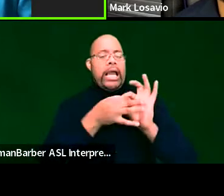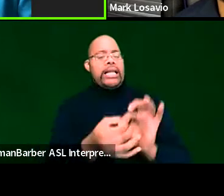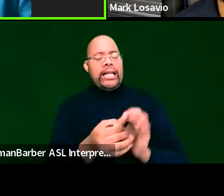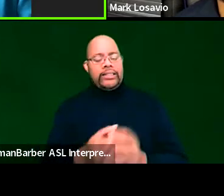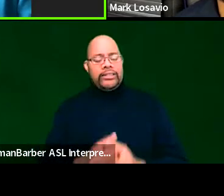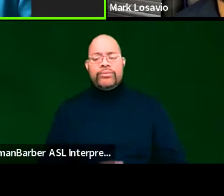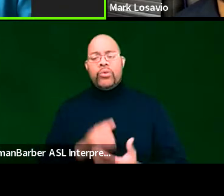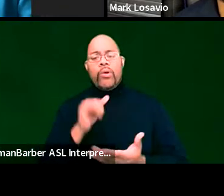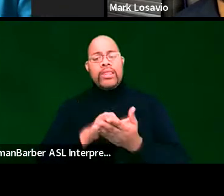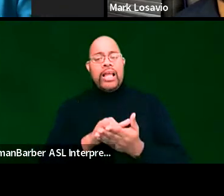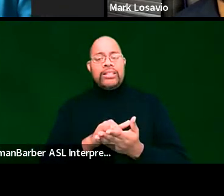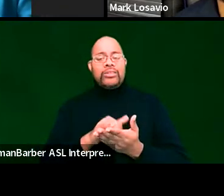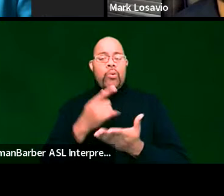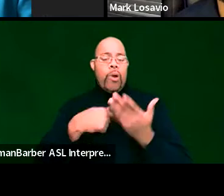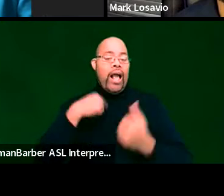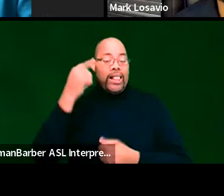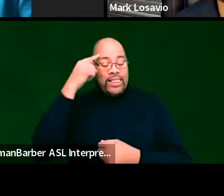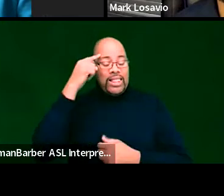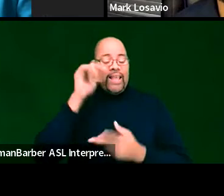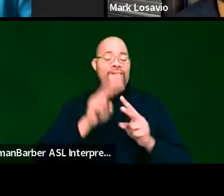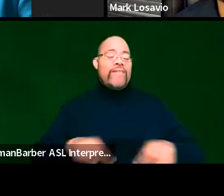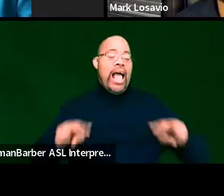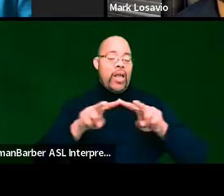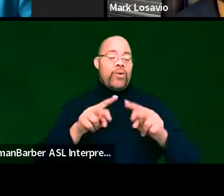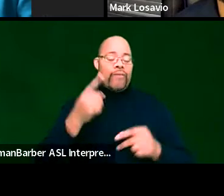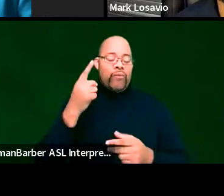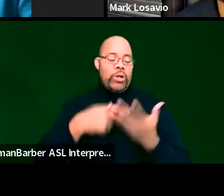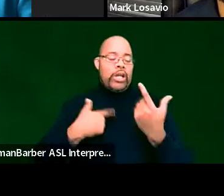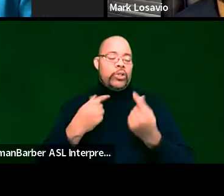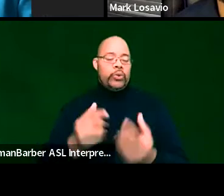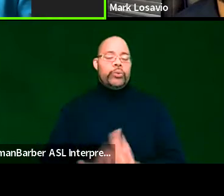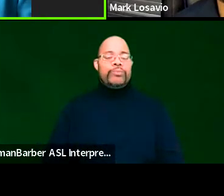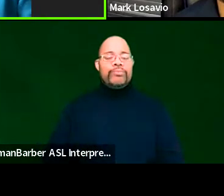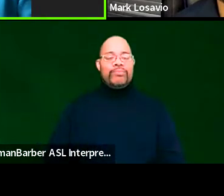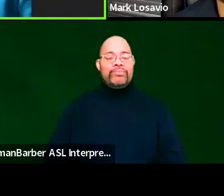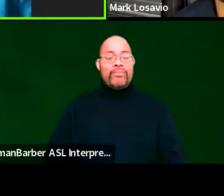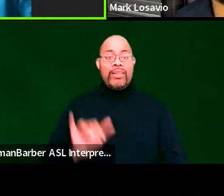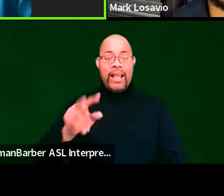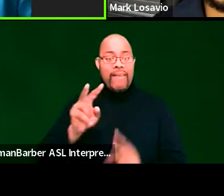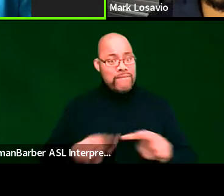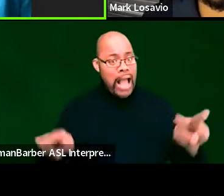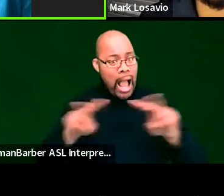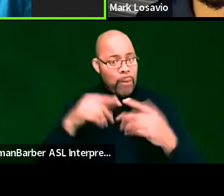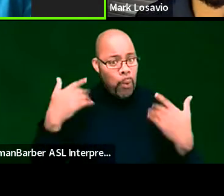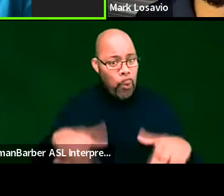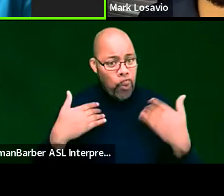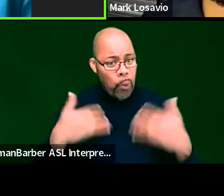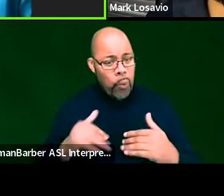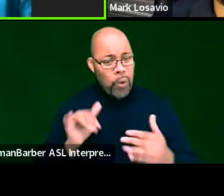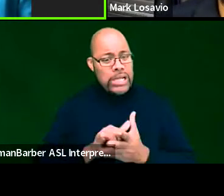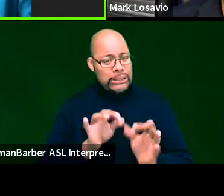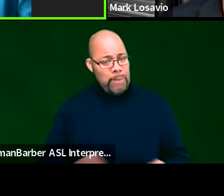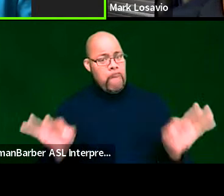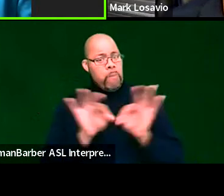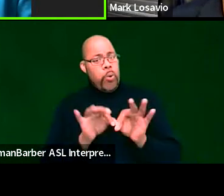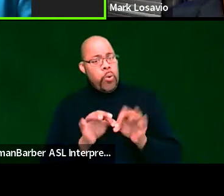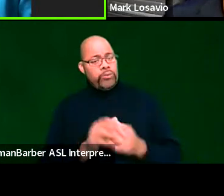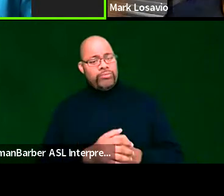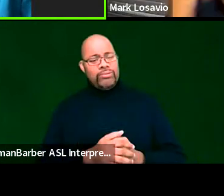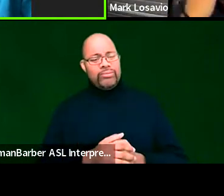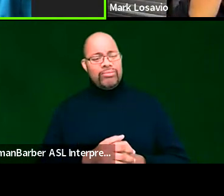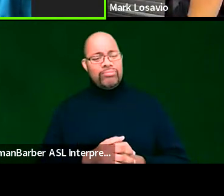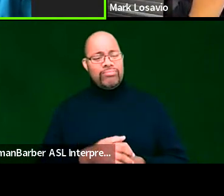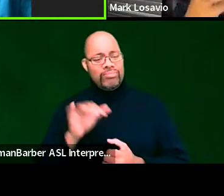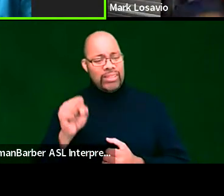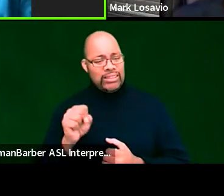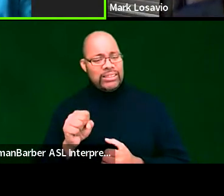it. So that's what I think the value is for what I do. That is valuable. And that is important. Like, oh,